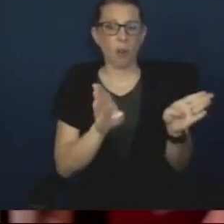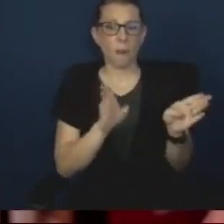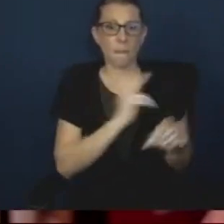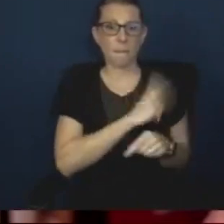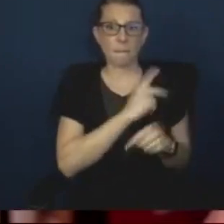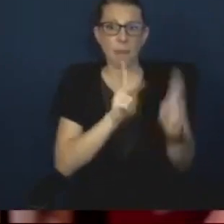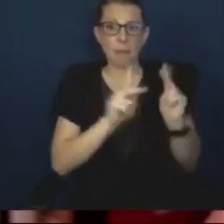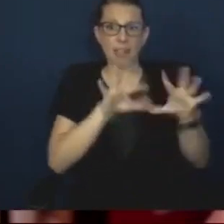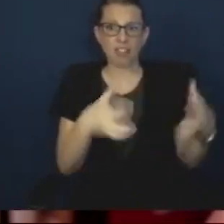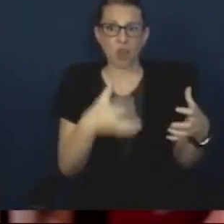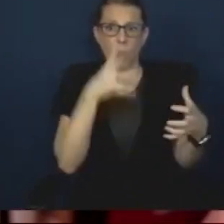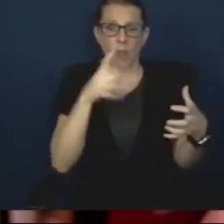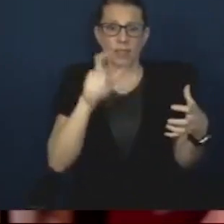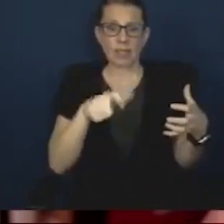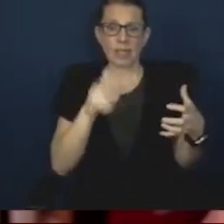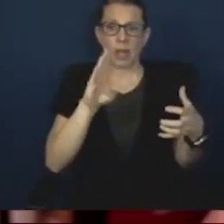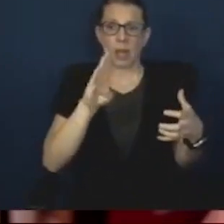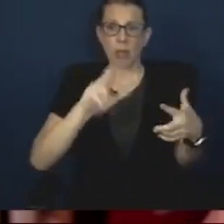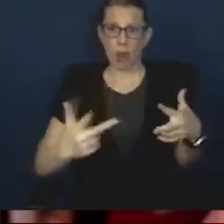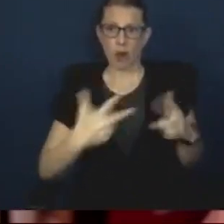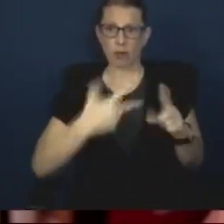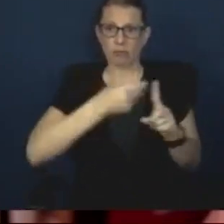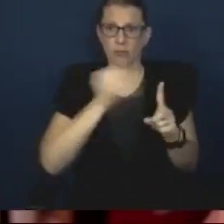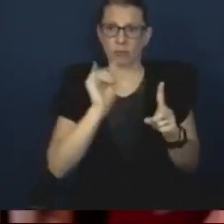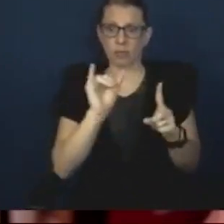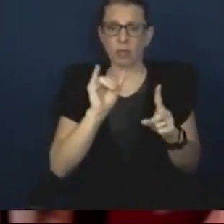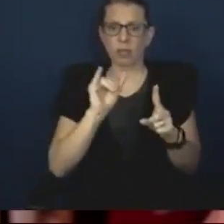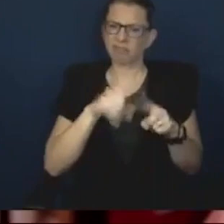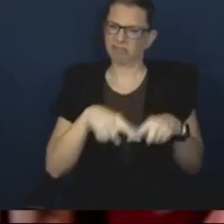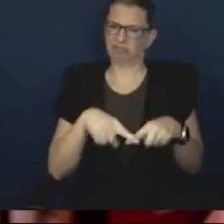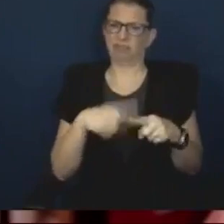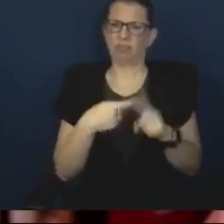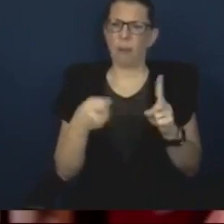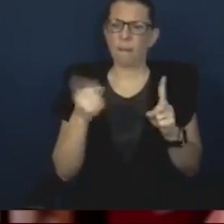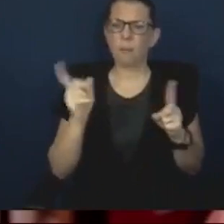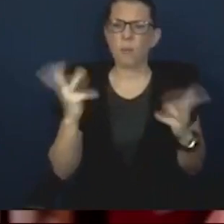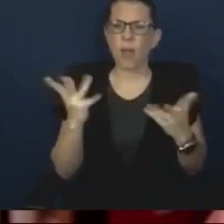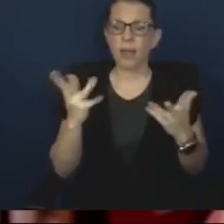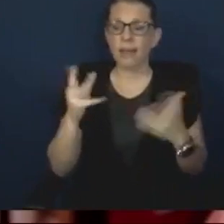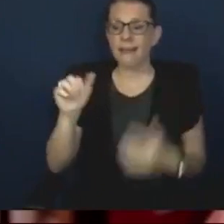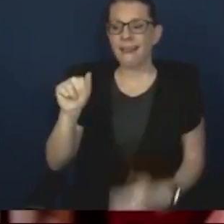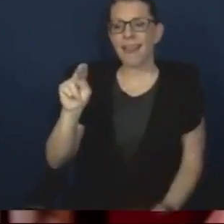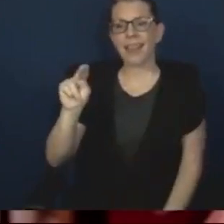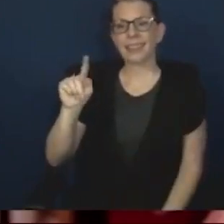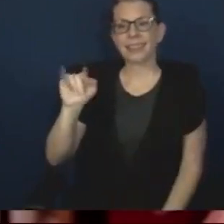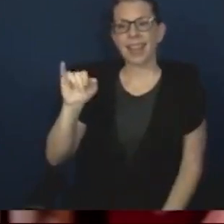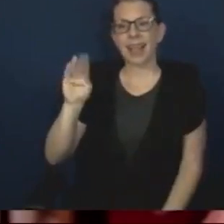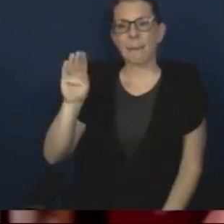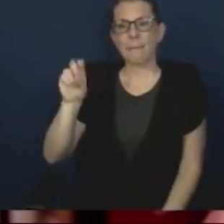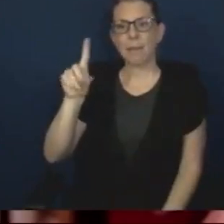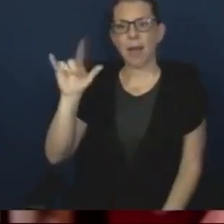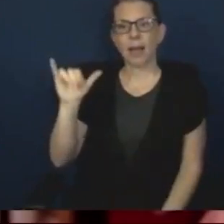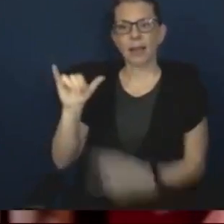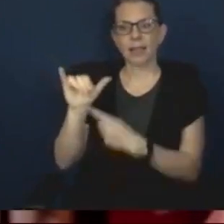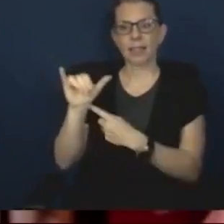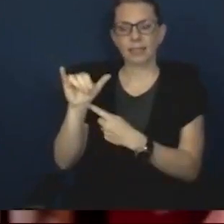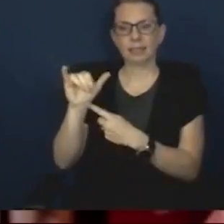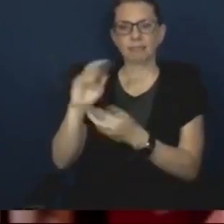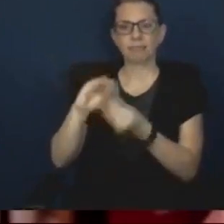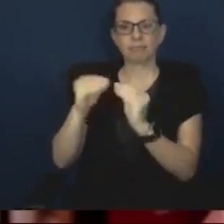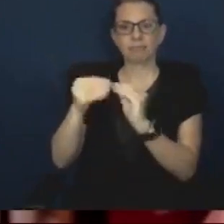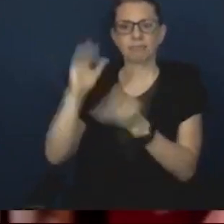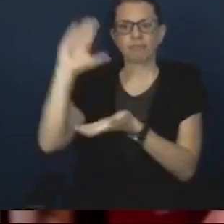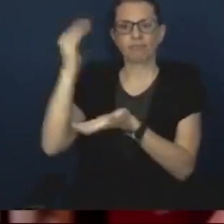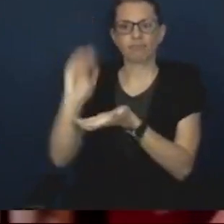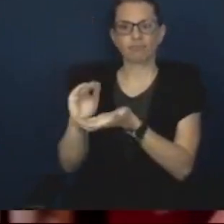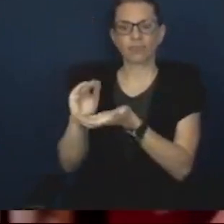And what's that based on? It's based on the fact that antibody levels decline after vaccination, which they do normally for every vaccine,